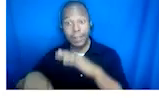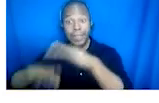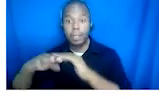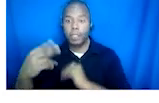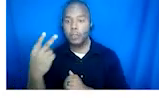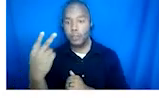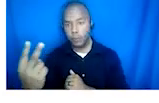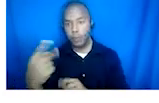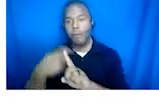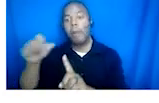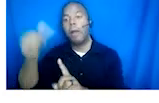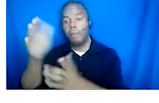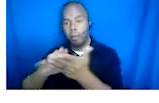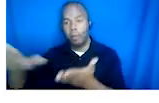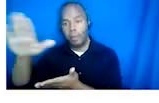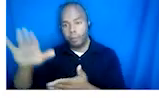from other colleges.